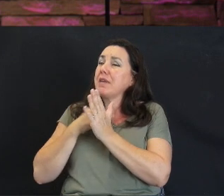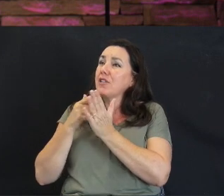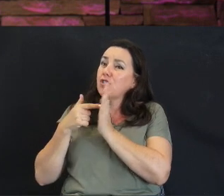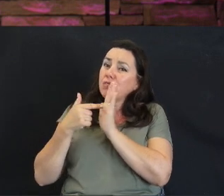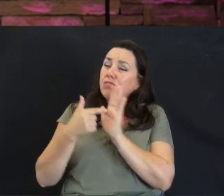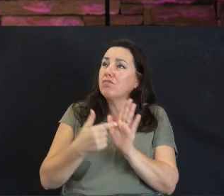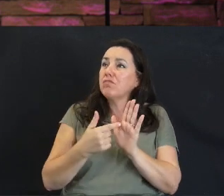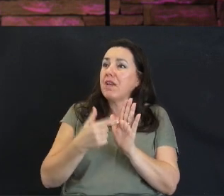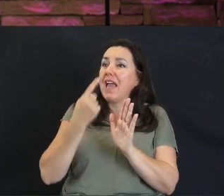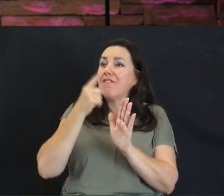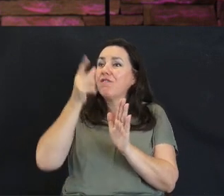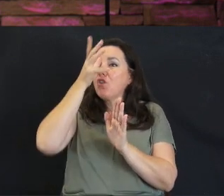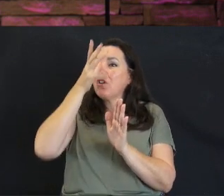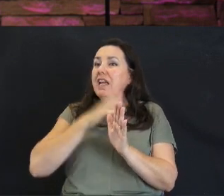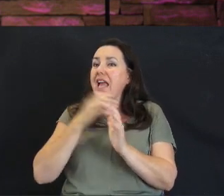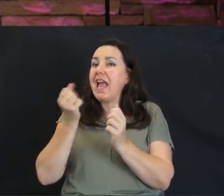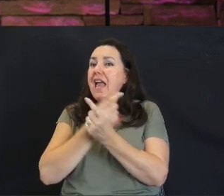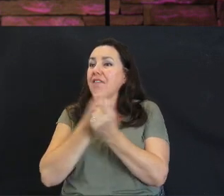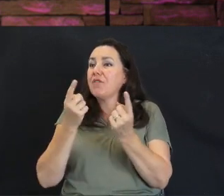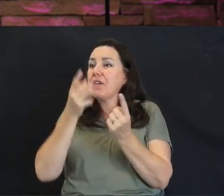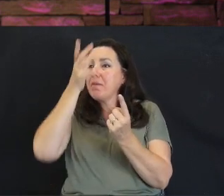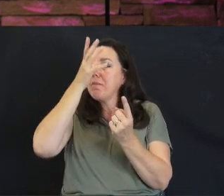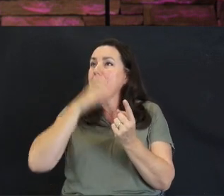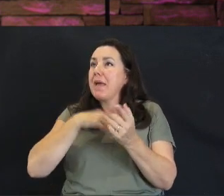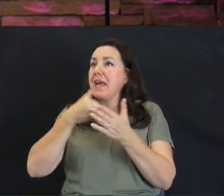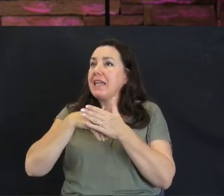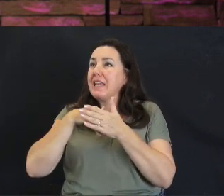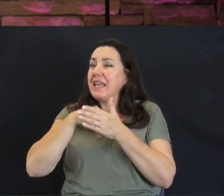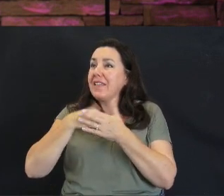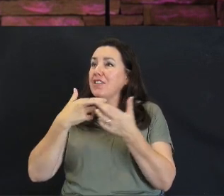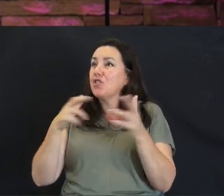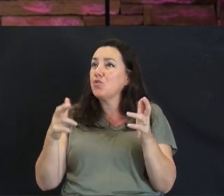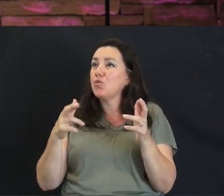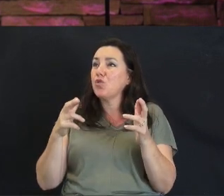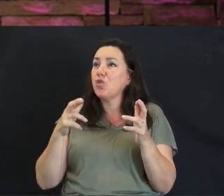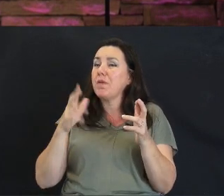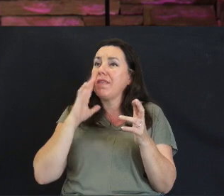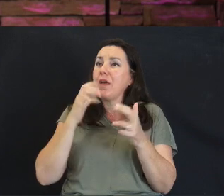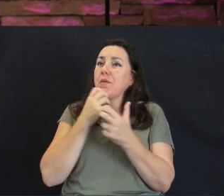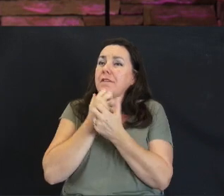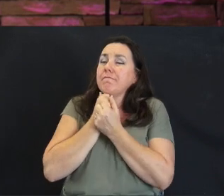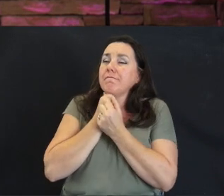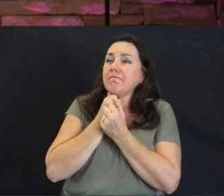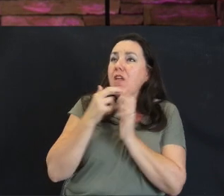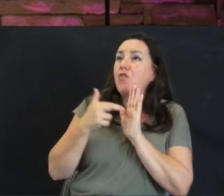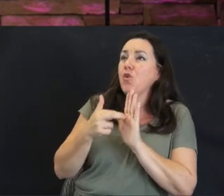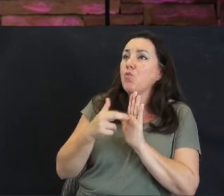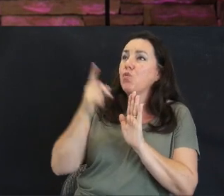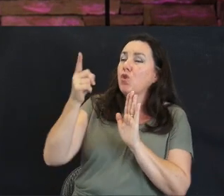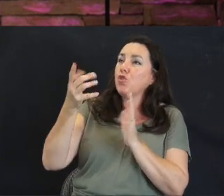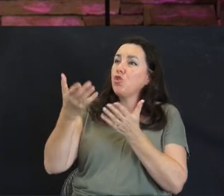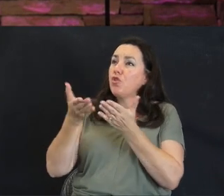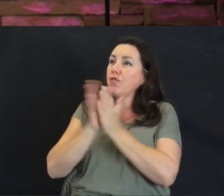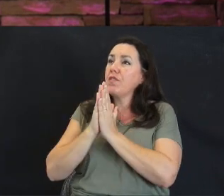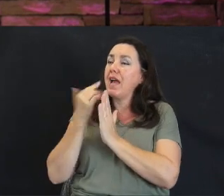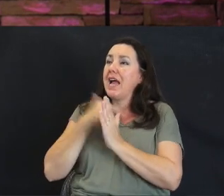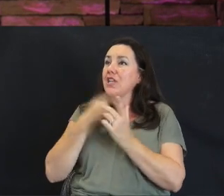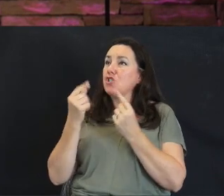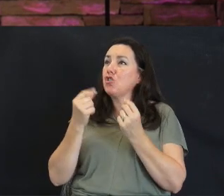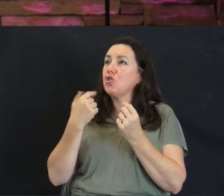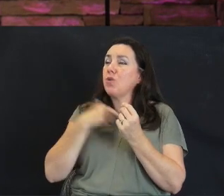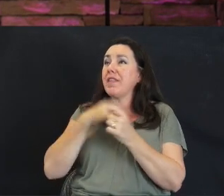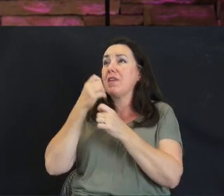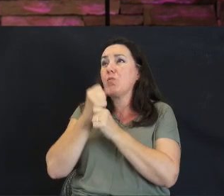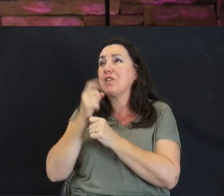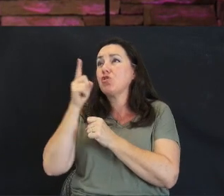woman in this room God That we embrace our roles God Be obedient to you No matter the cost to us Trusting that as you Go before us God